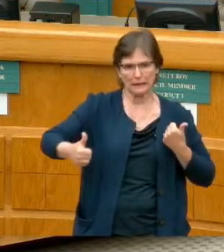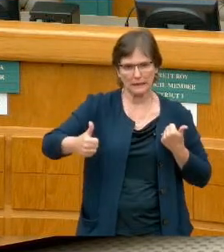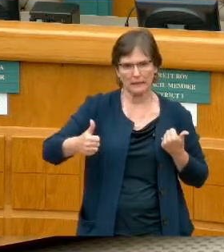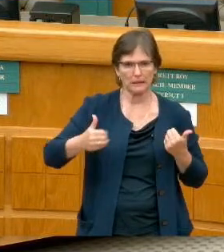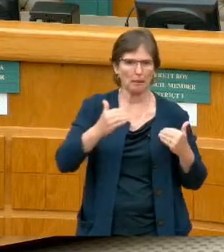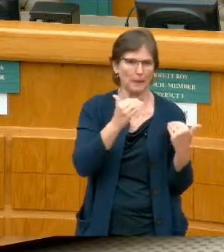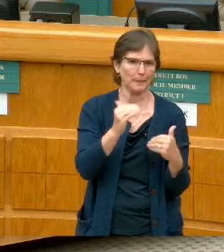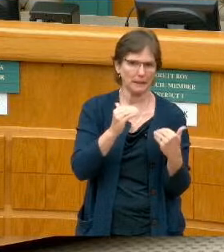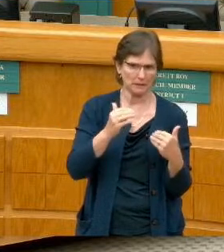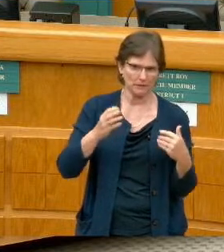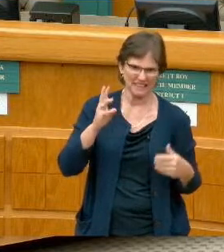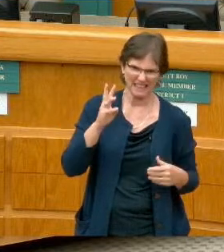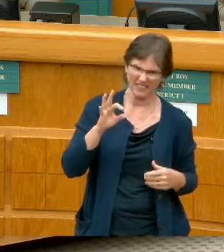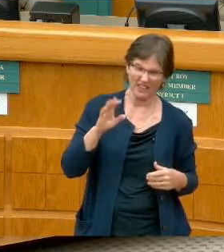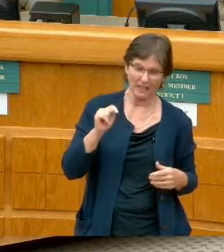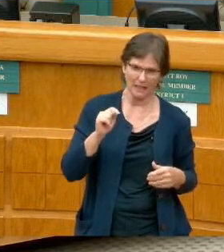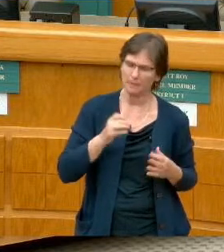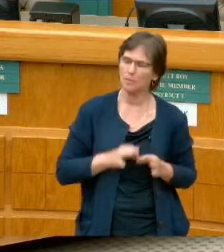for